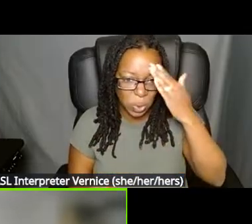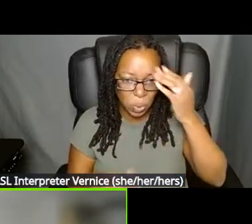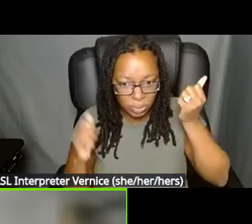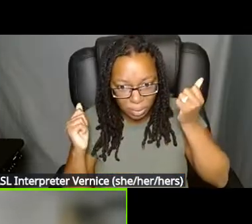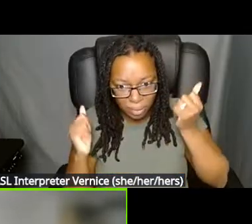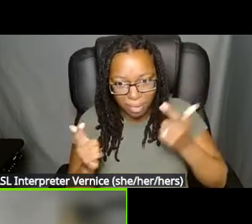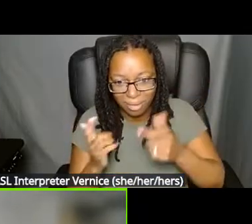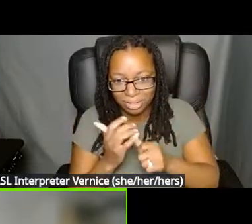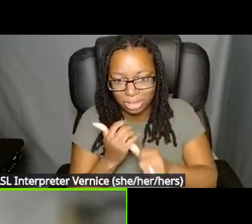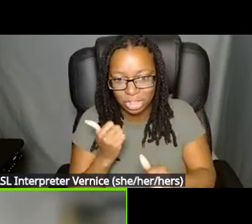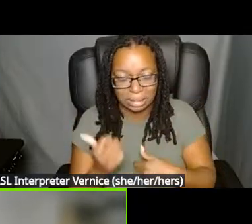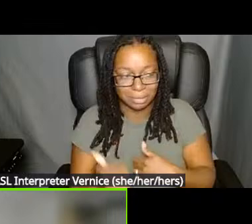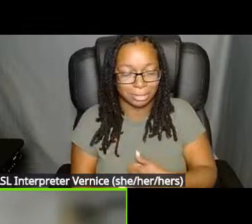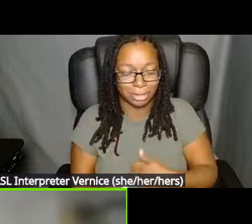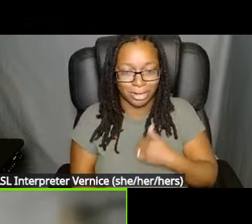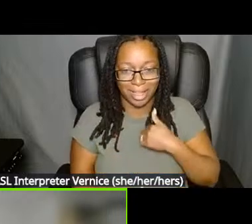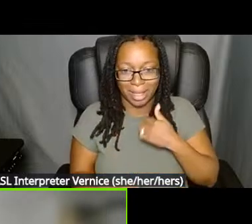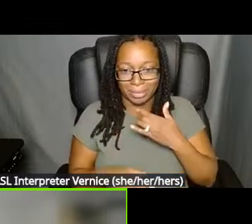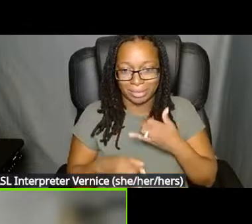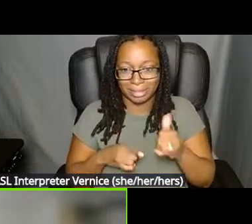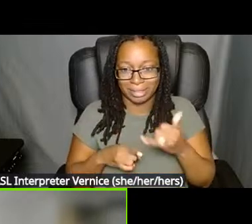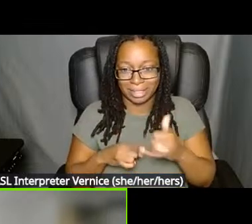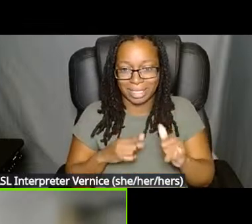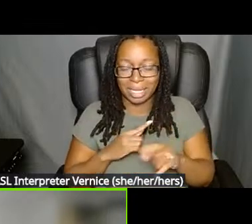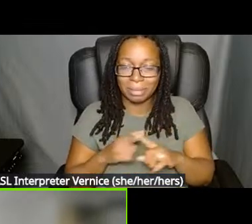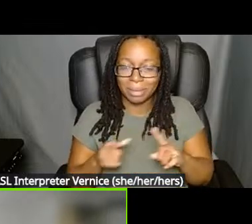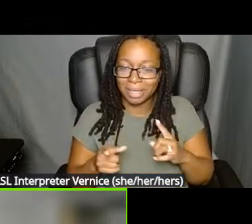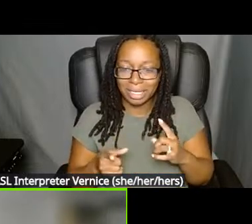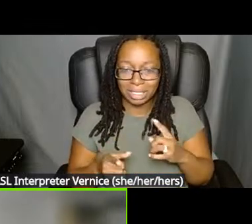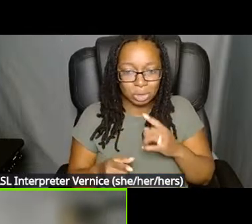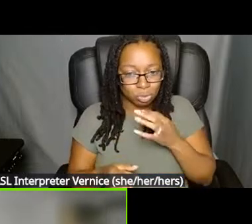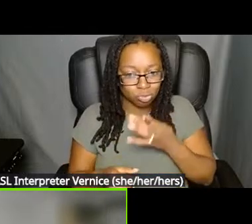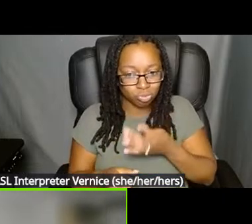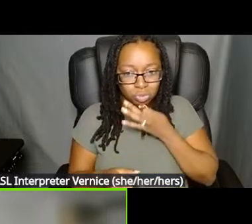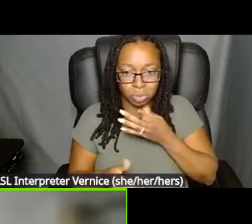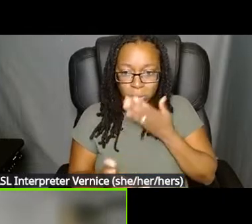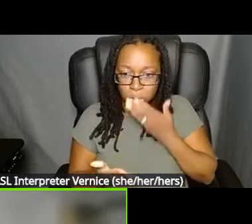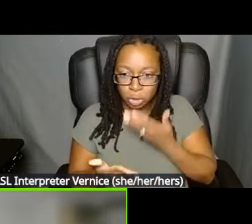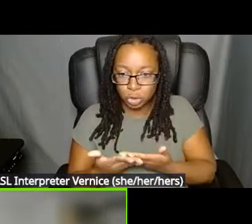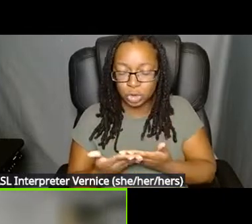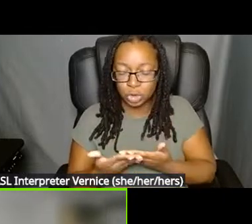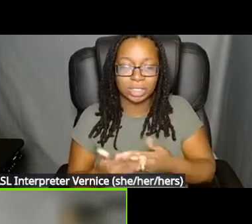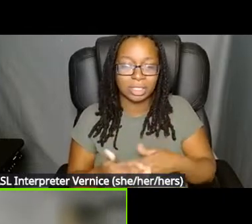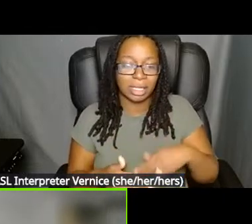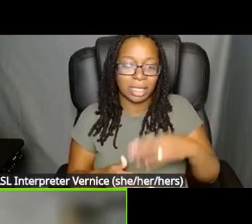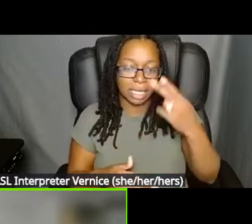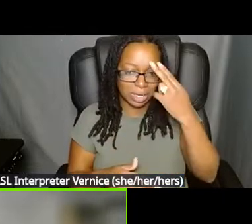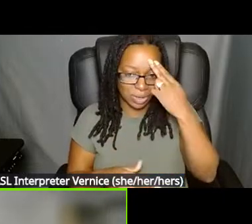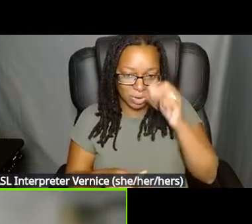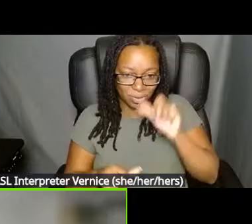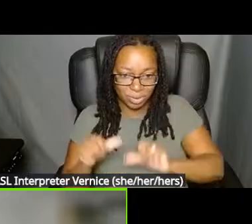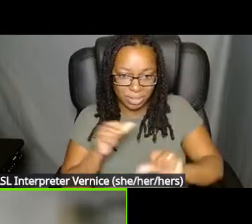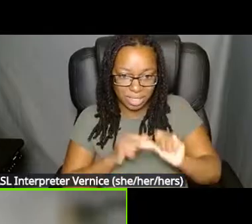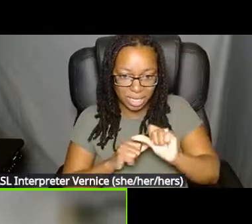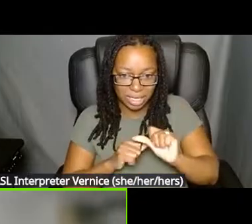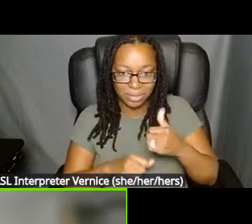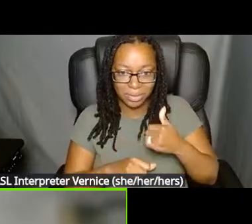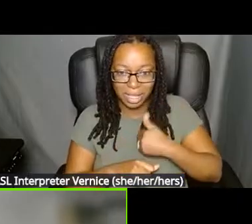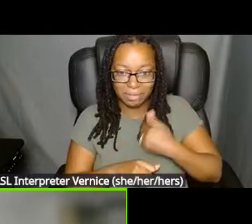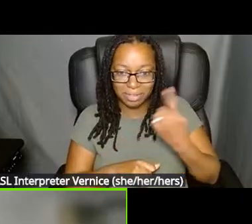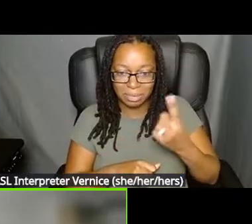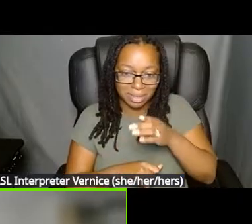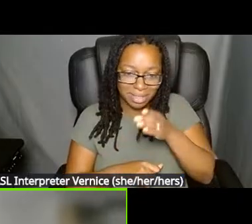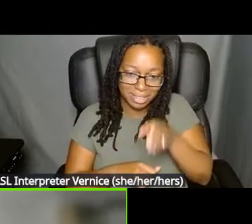something that has never been done before, do not be deterred. Like go for it, but know that it is a very narrow field and it's going to be very, very